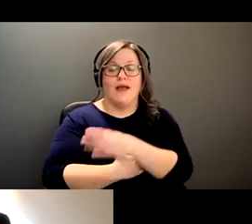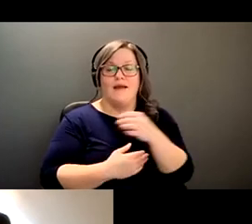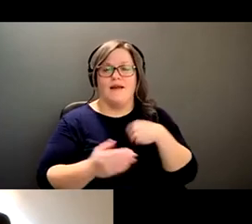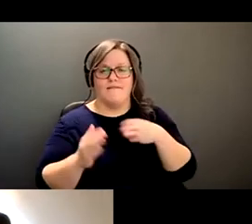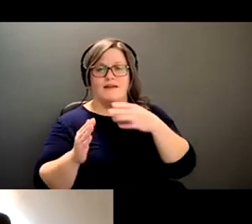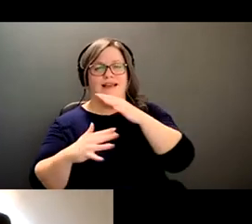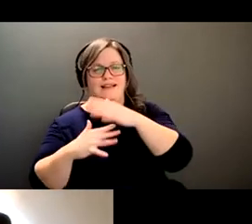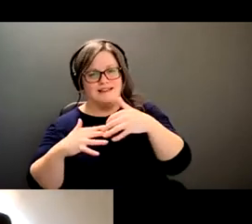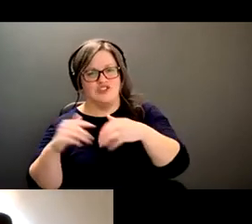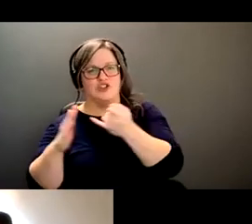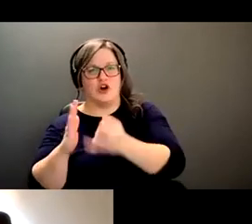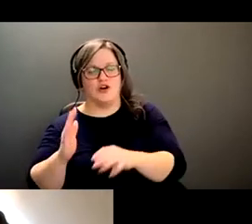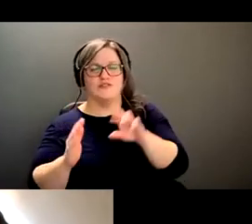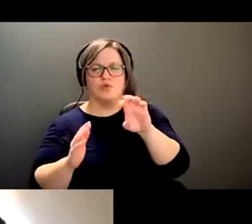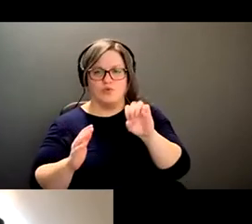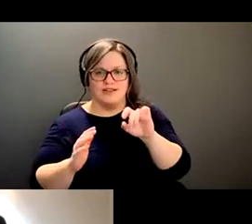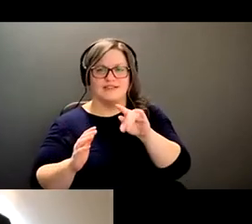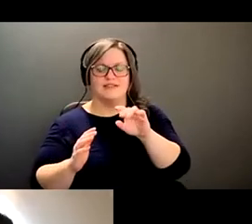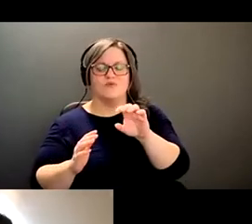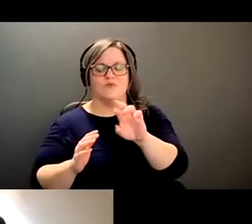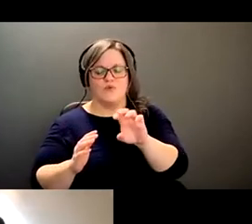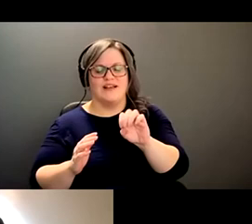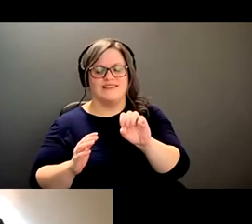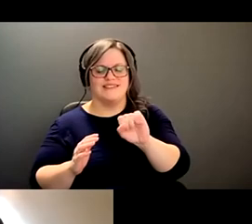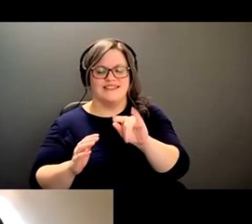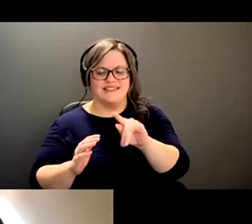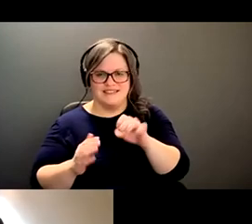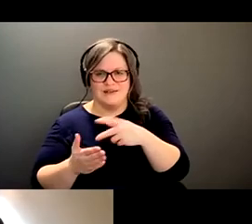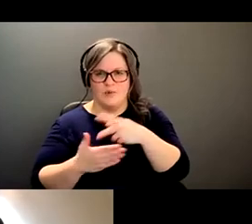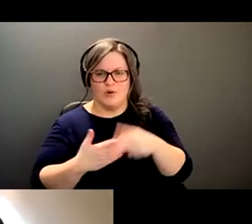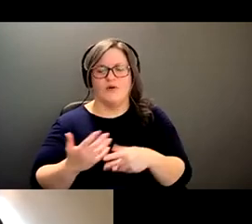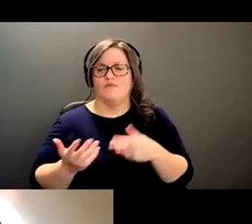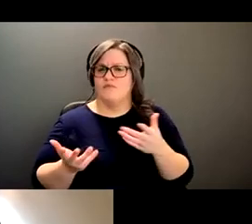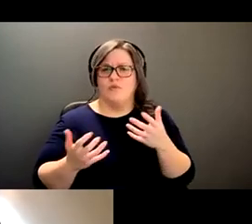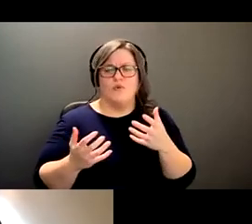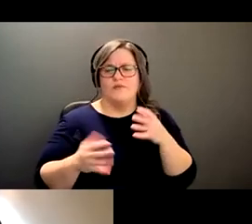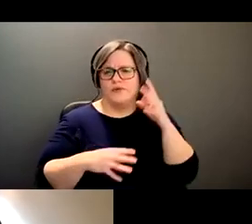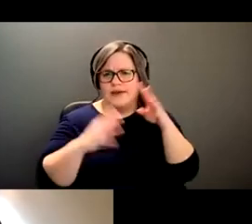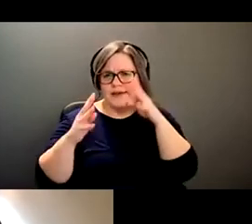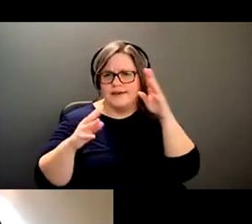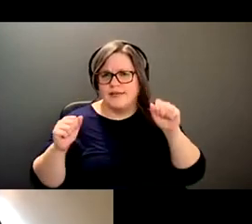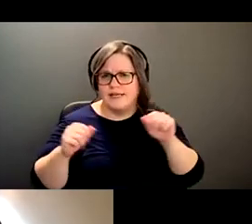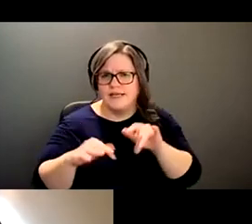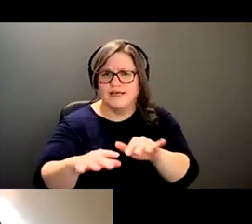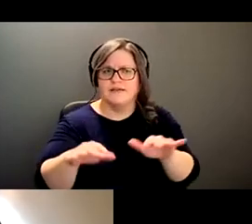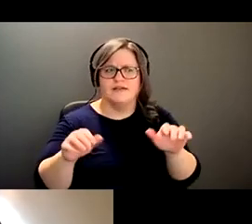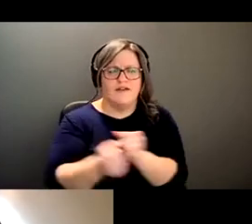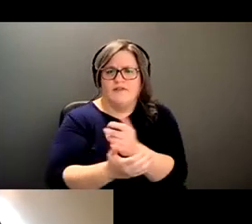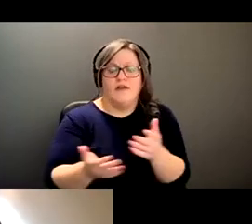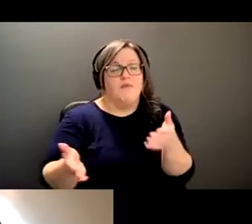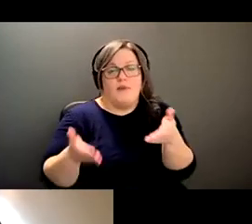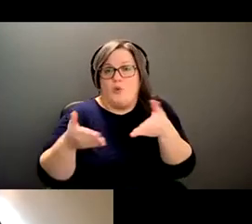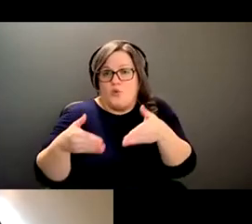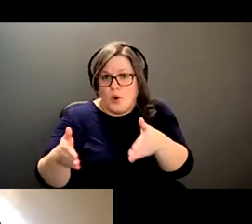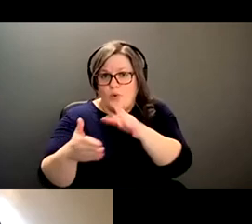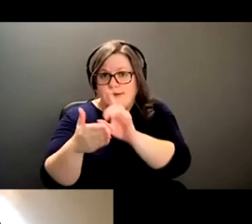really bringing artists to the table, you know, to kind of seed creativity in everything we do, whether it's a road design or it's a light